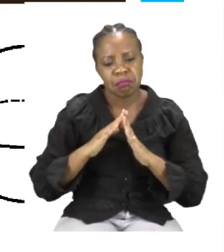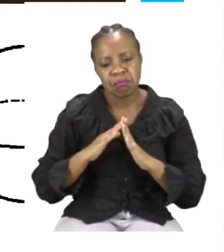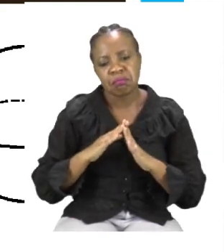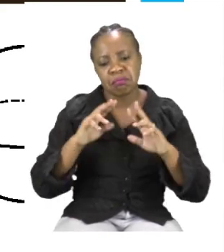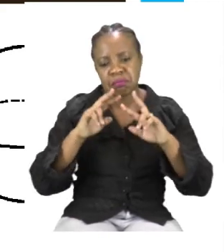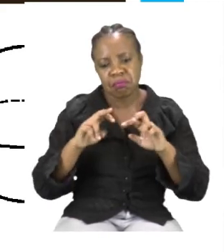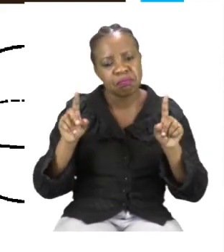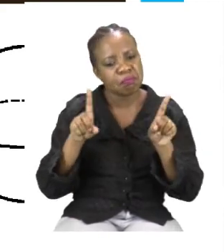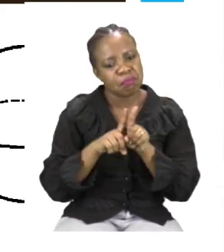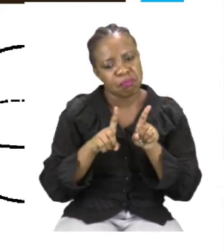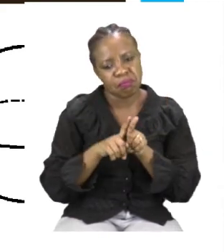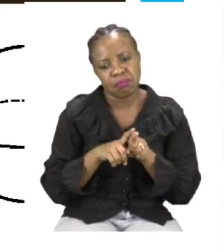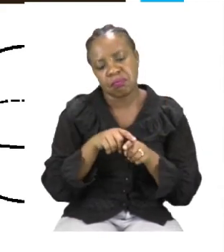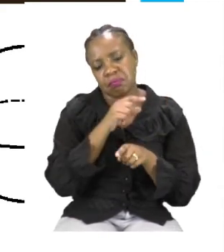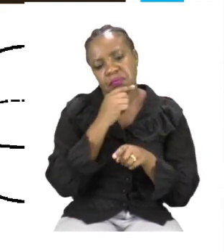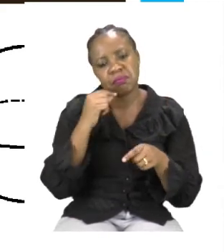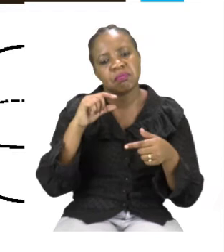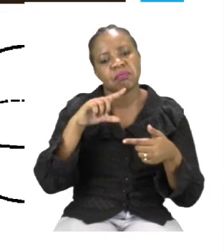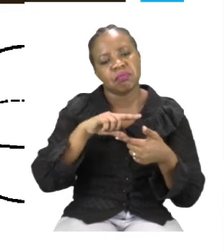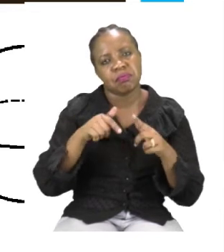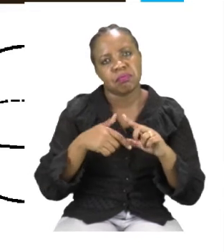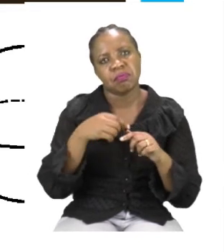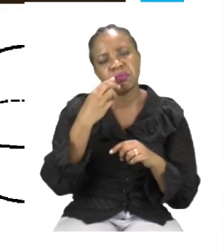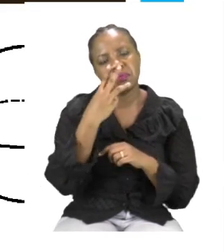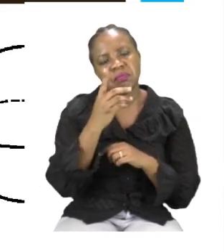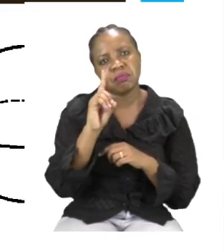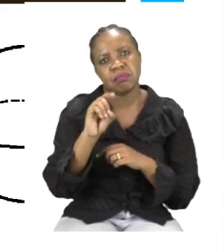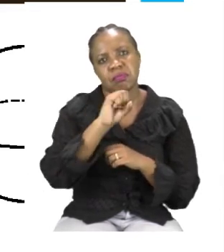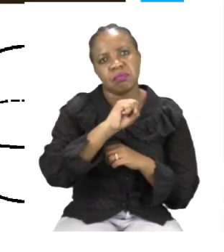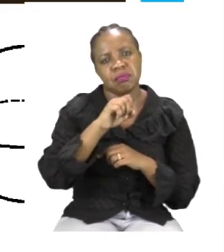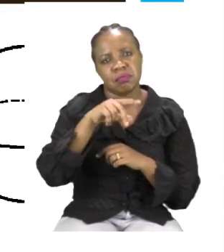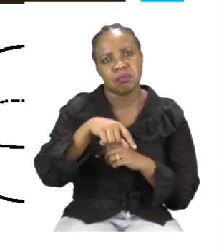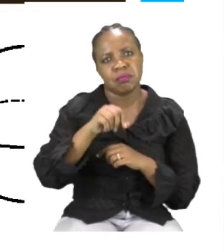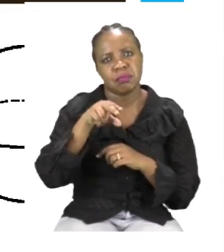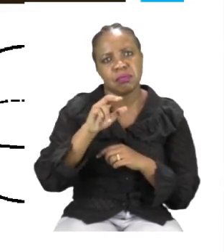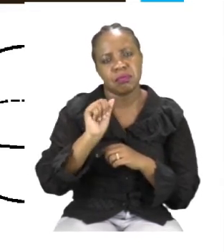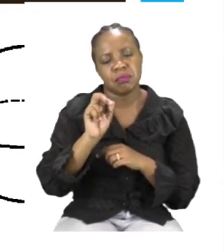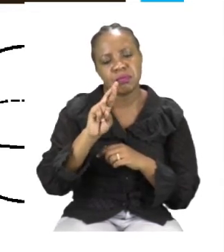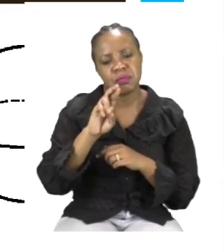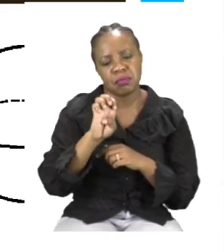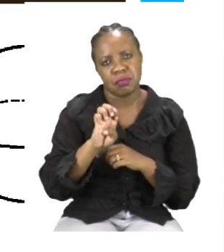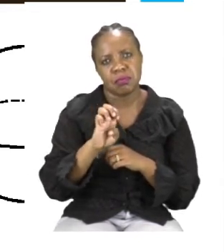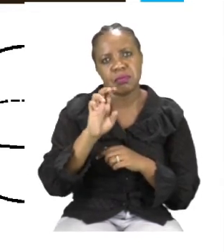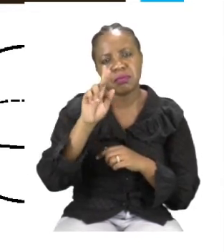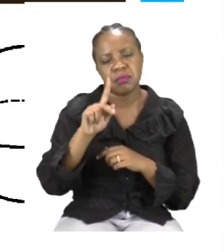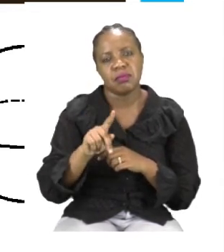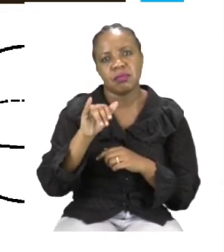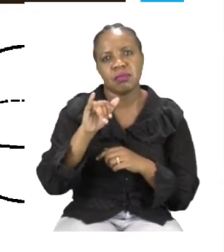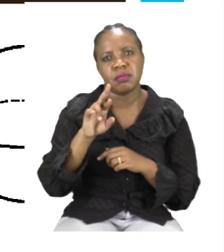prism. Then last but not least, we have our sphere. Now the